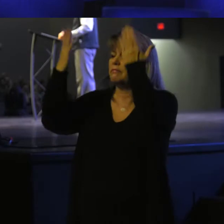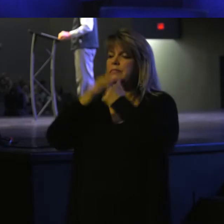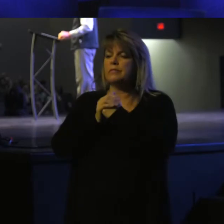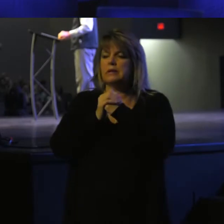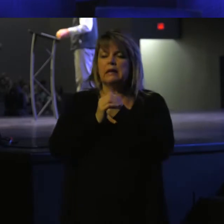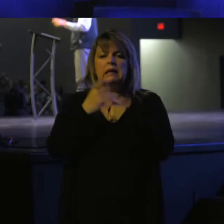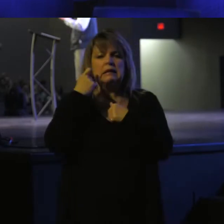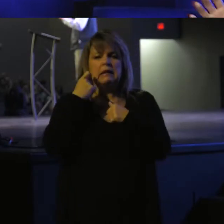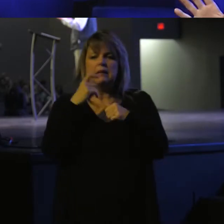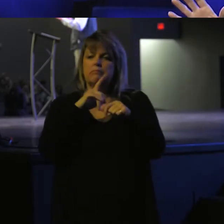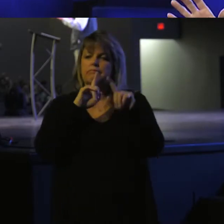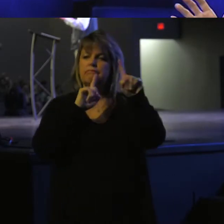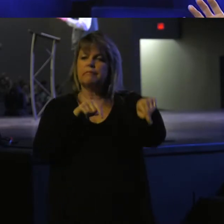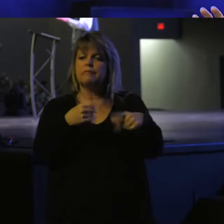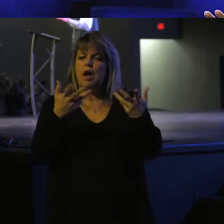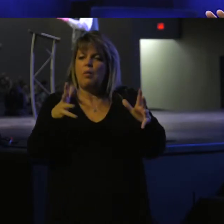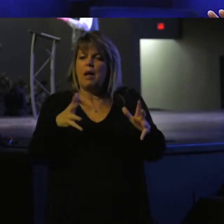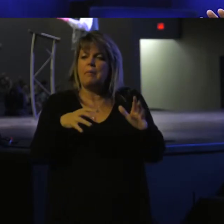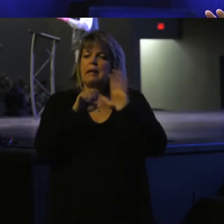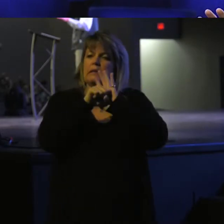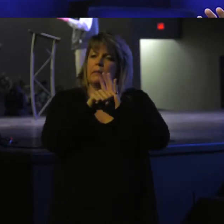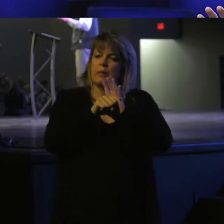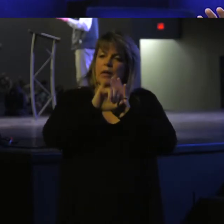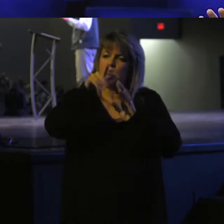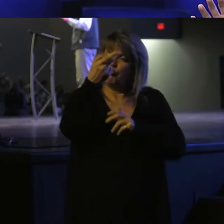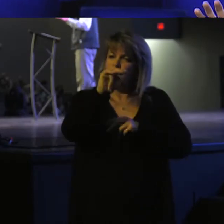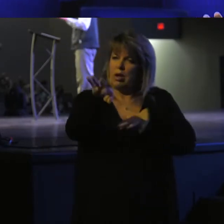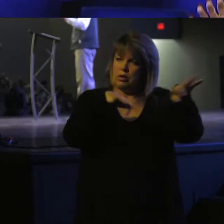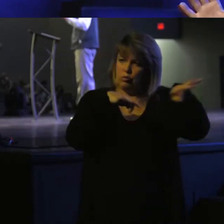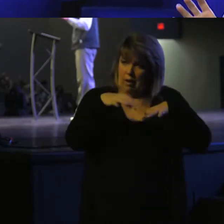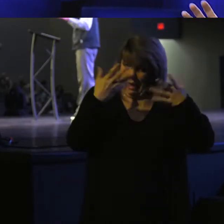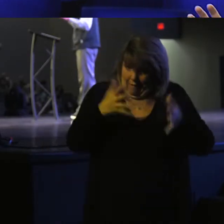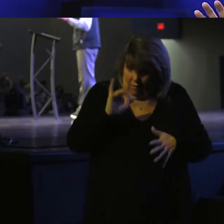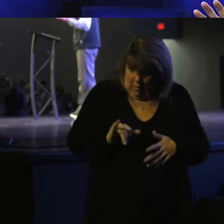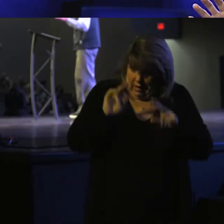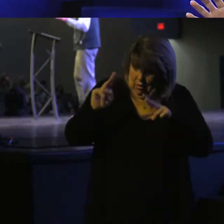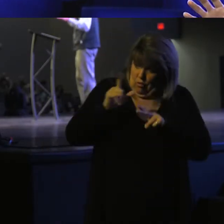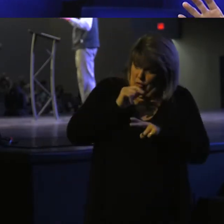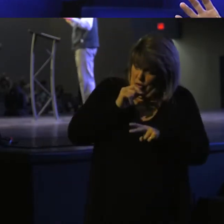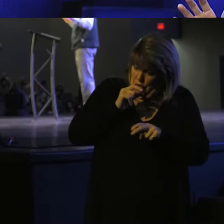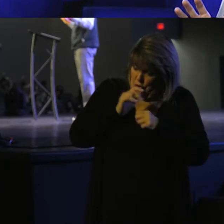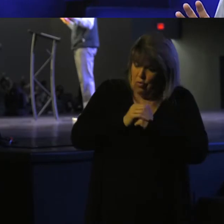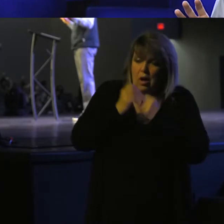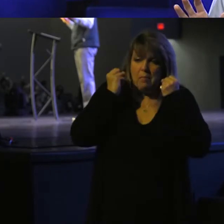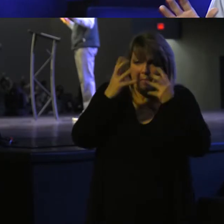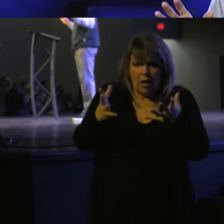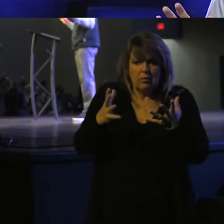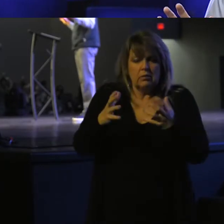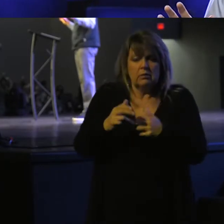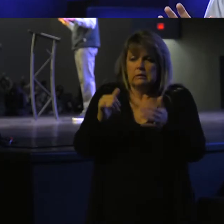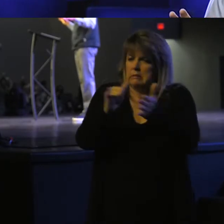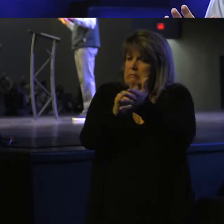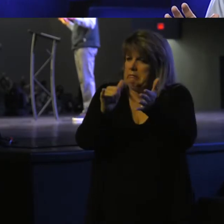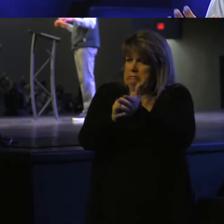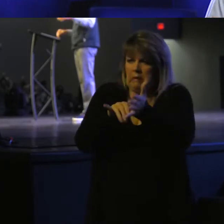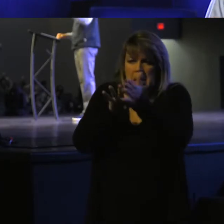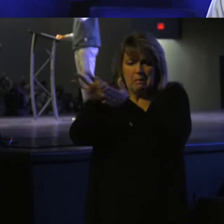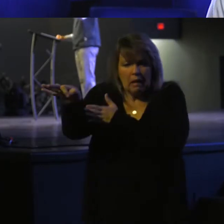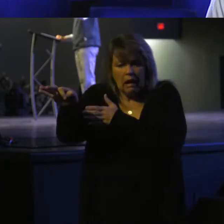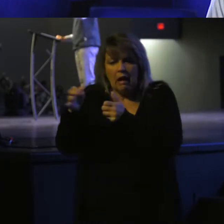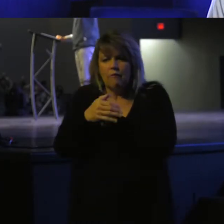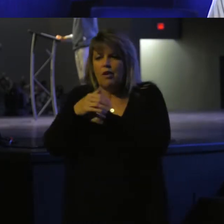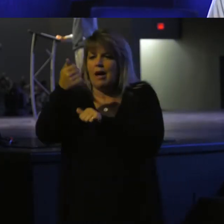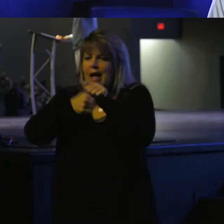to it already, but listen to the symbolism that John describes. After this I looked, and who? Behold, a great multitude that no one could number, from